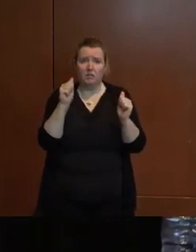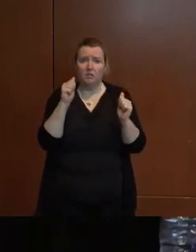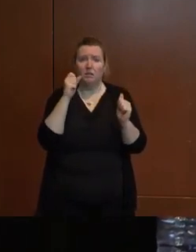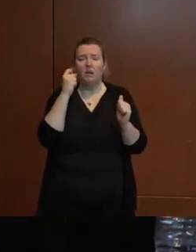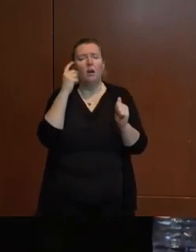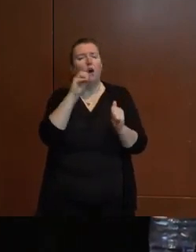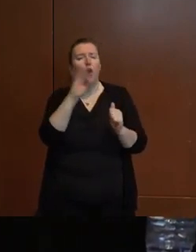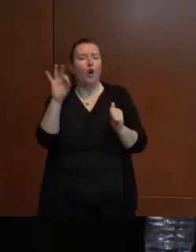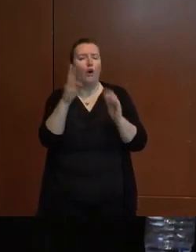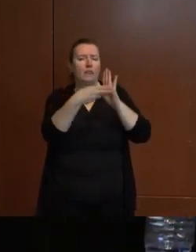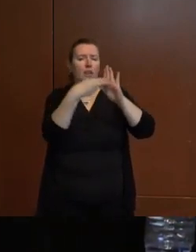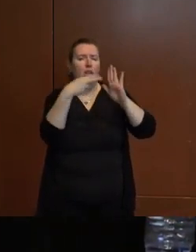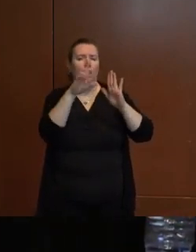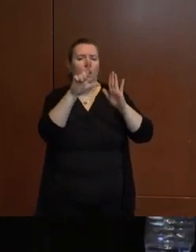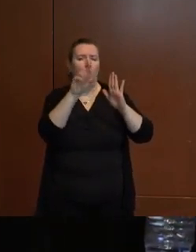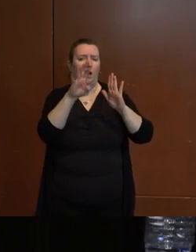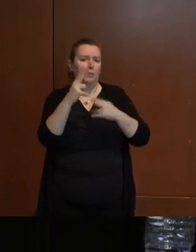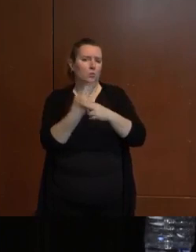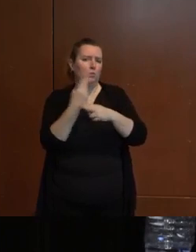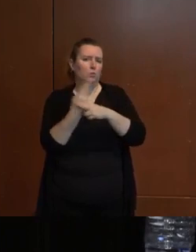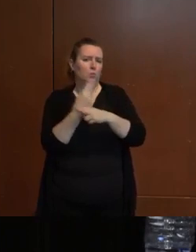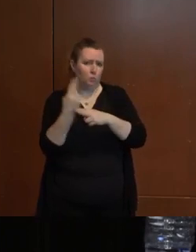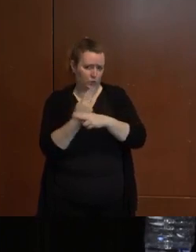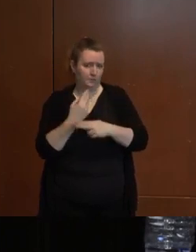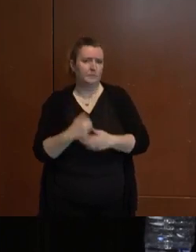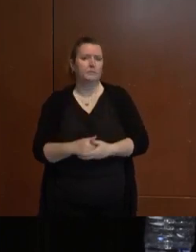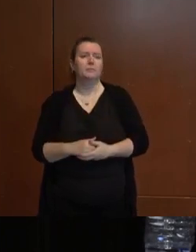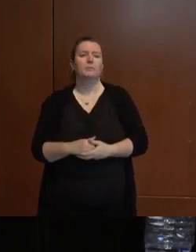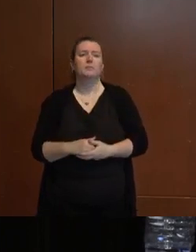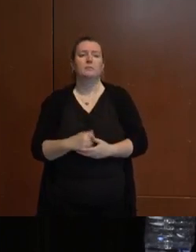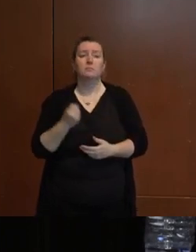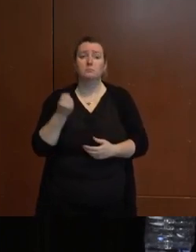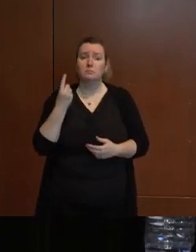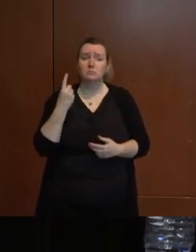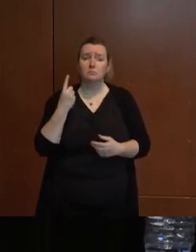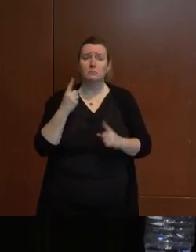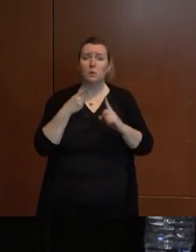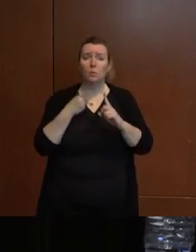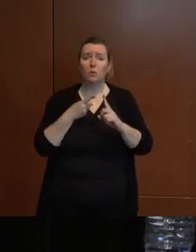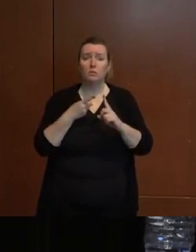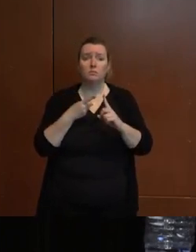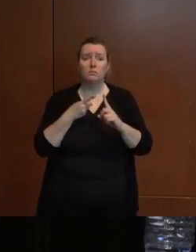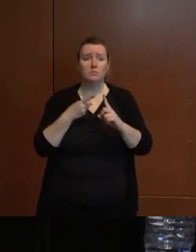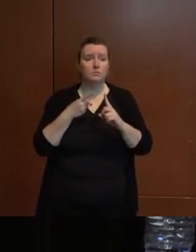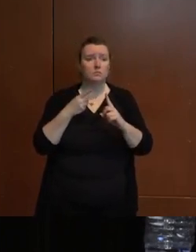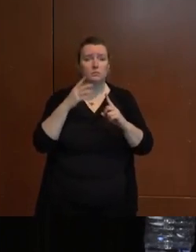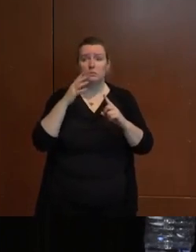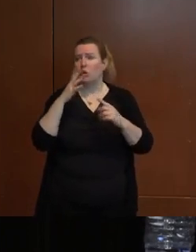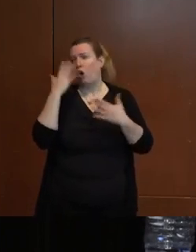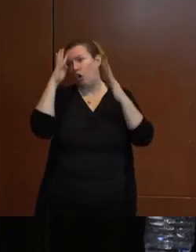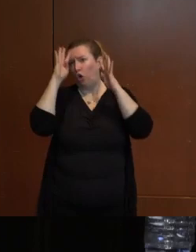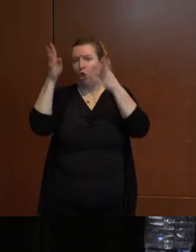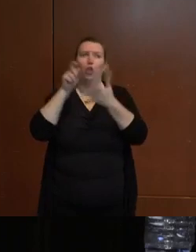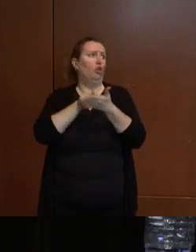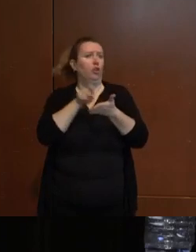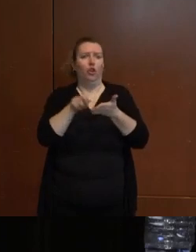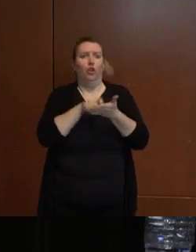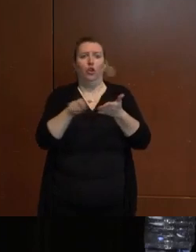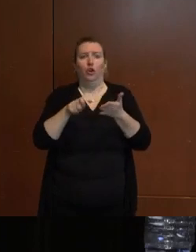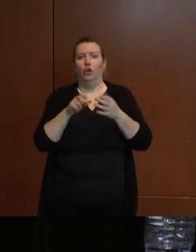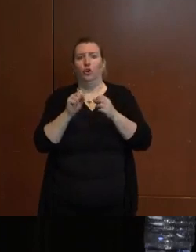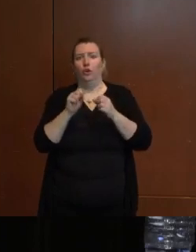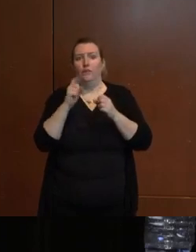don't want people to be hoarding or approving or writing prescriptions inappropriately. We don't want doctors writing prescriptions for family members or